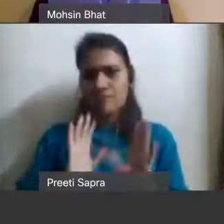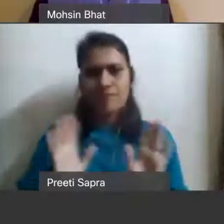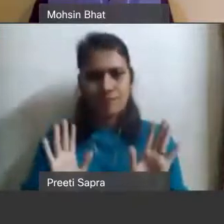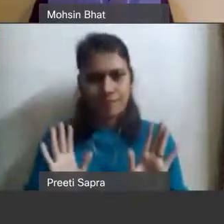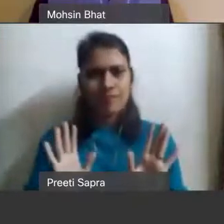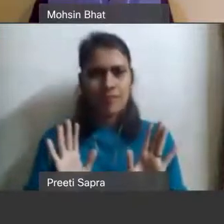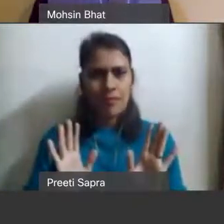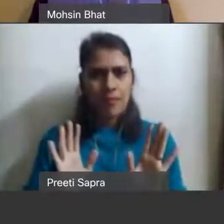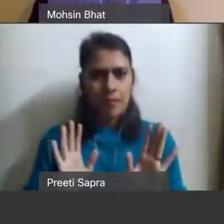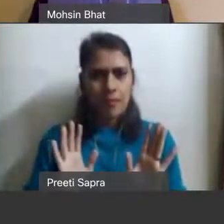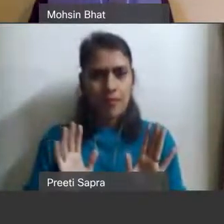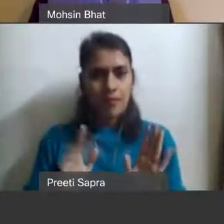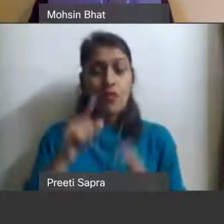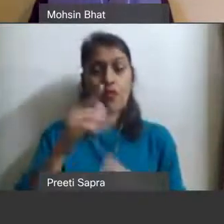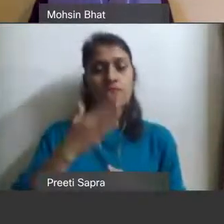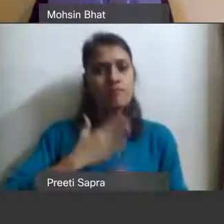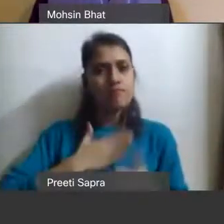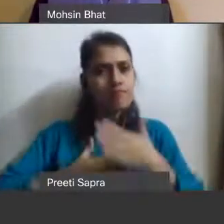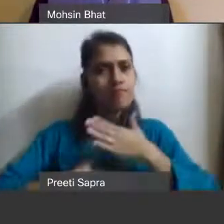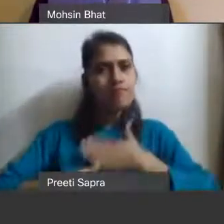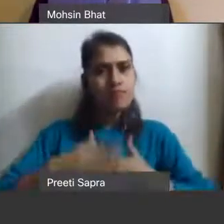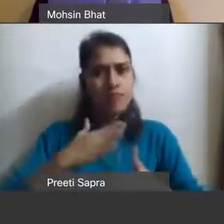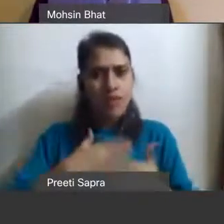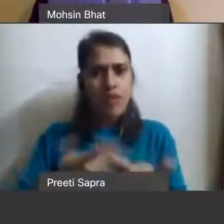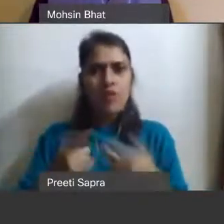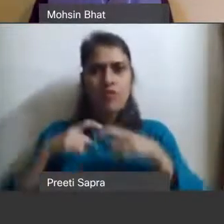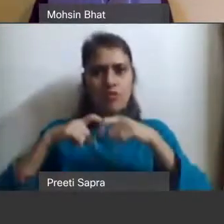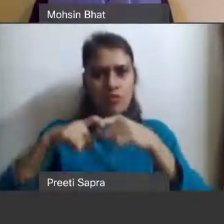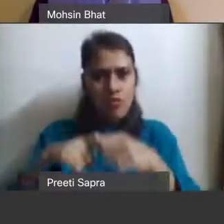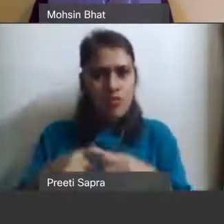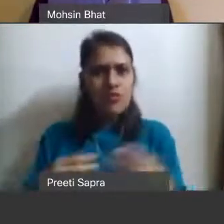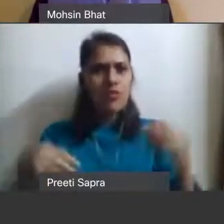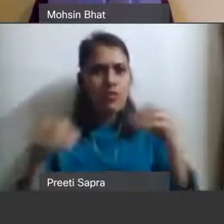it would be great to have your patience in trying to get through some of the more